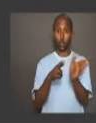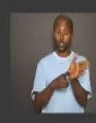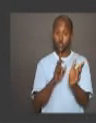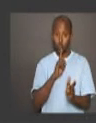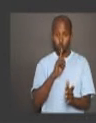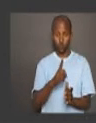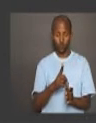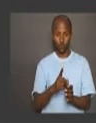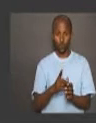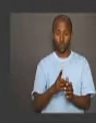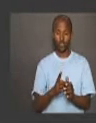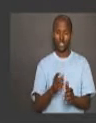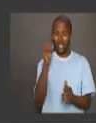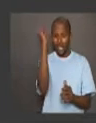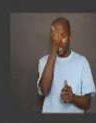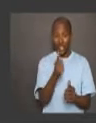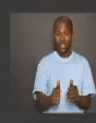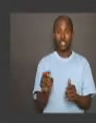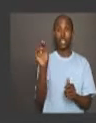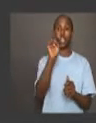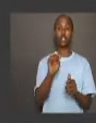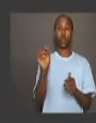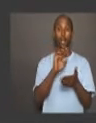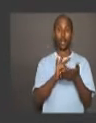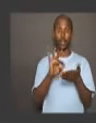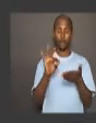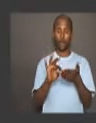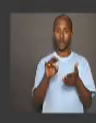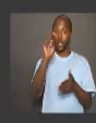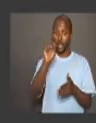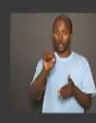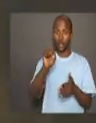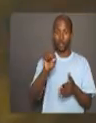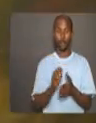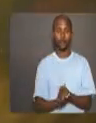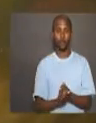is true for any natural number n.